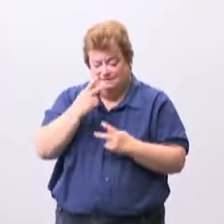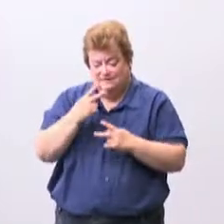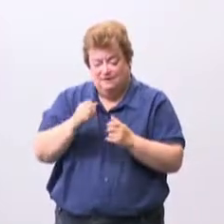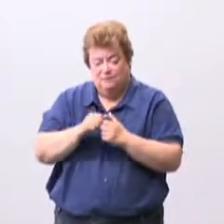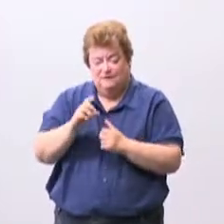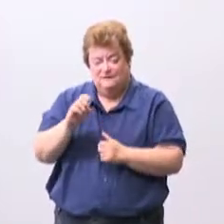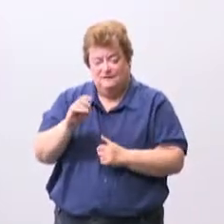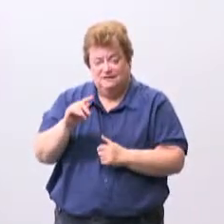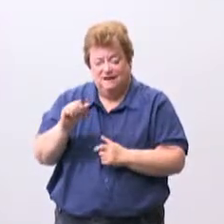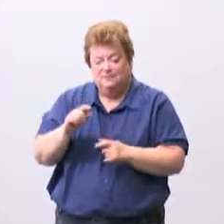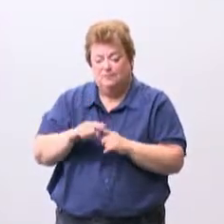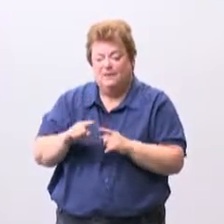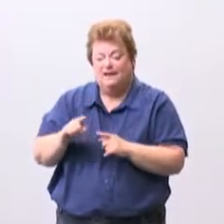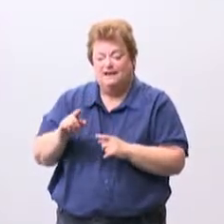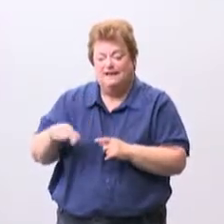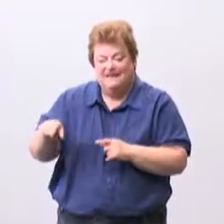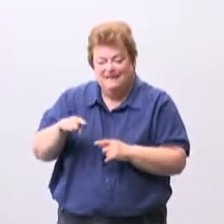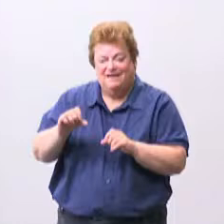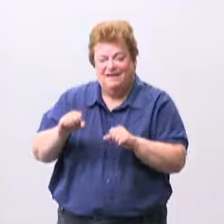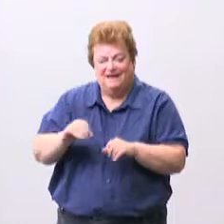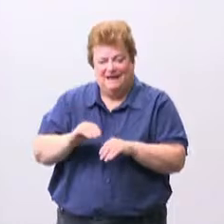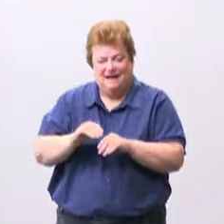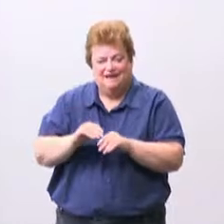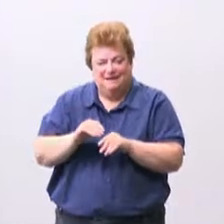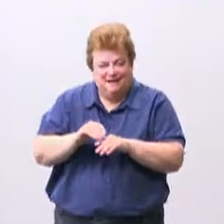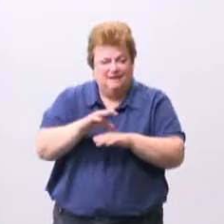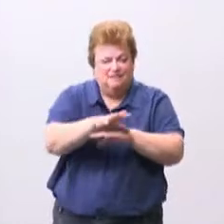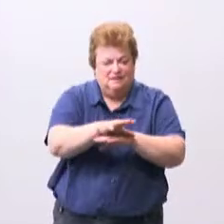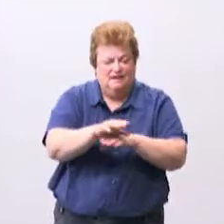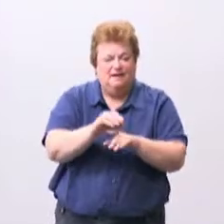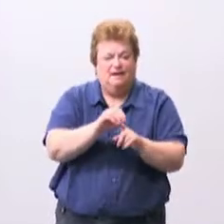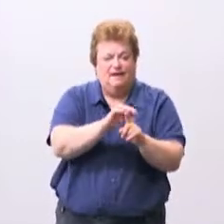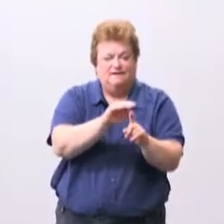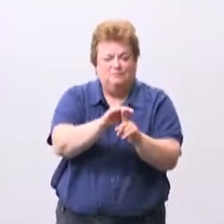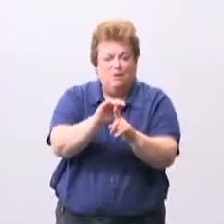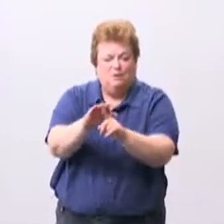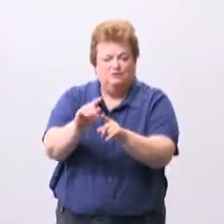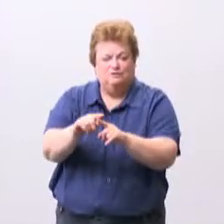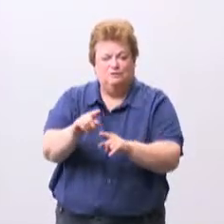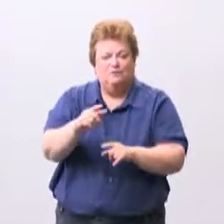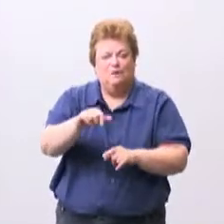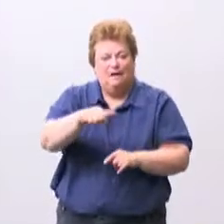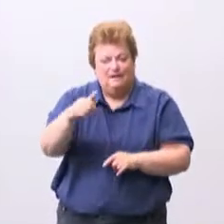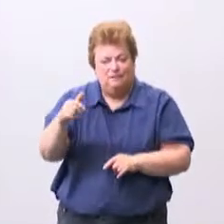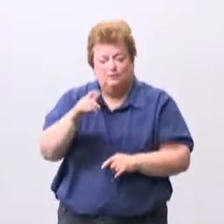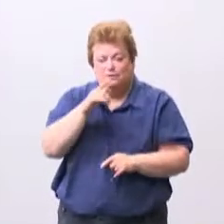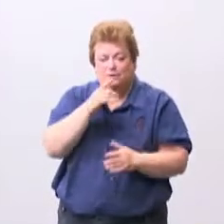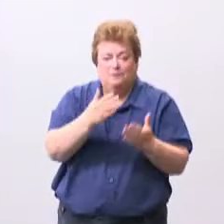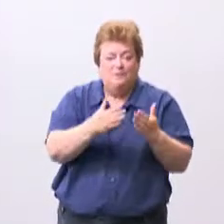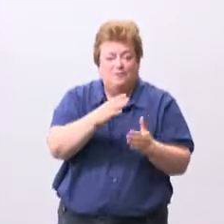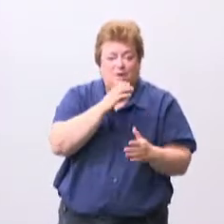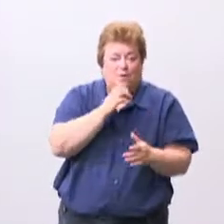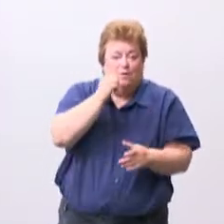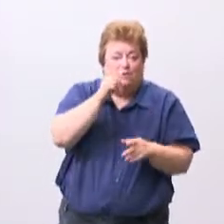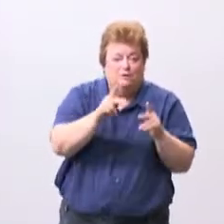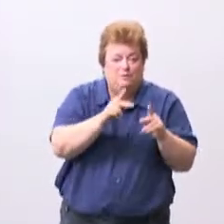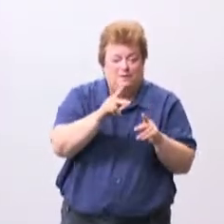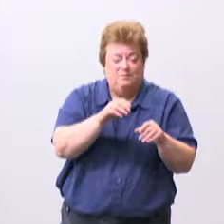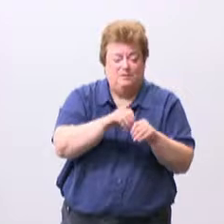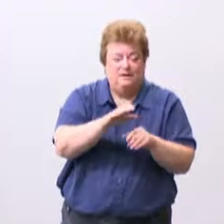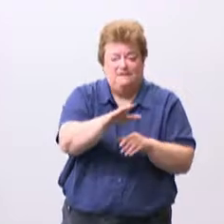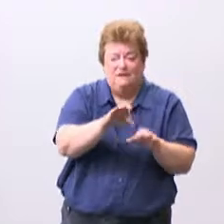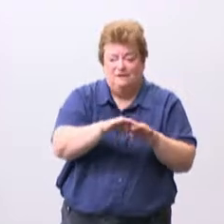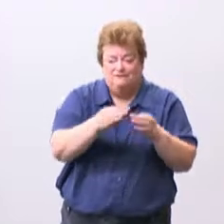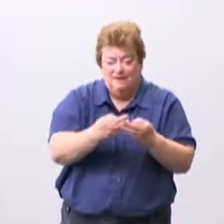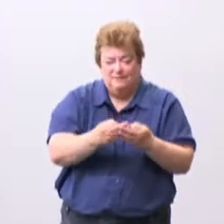they're also then exposing others, and it could be some of the other loved ones who might be older in their family who could have definitely